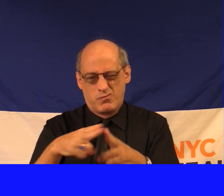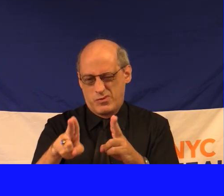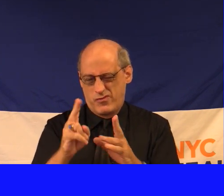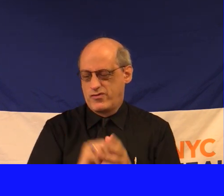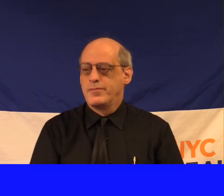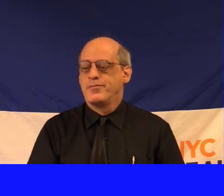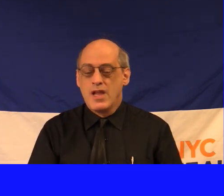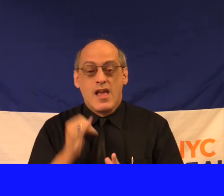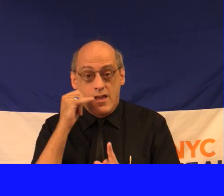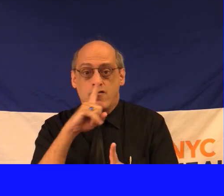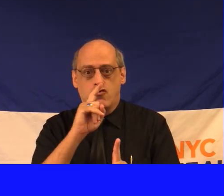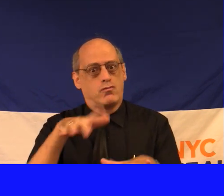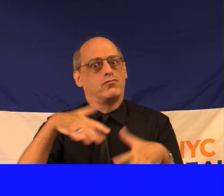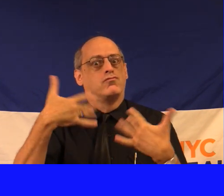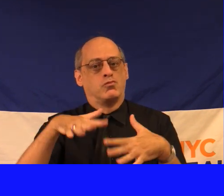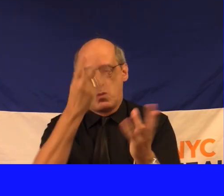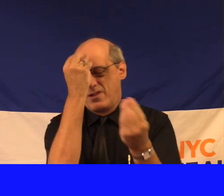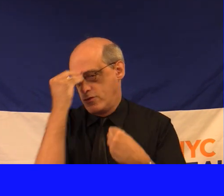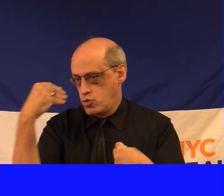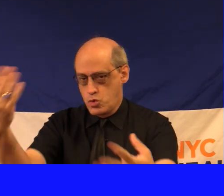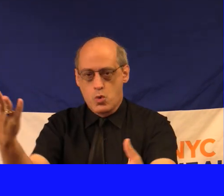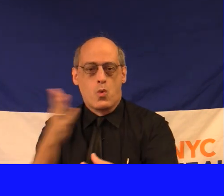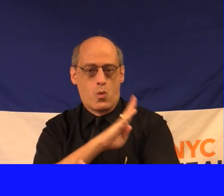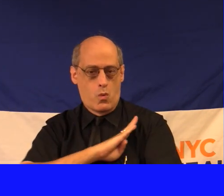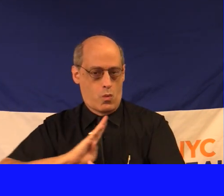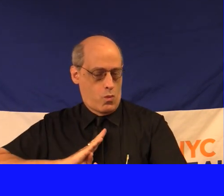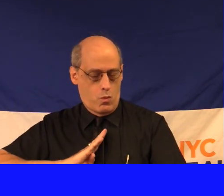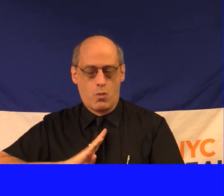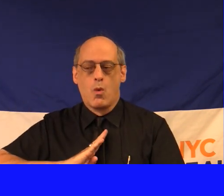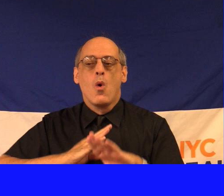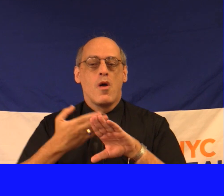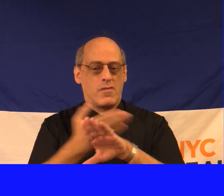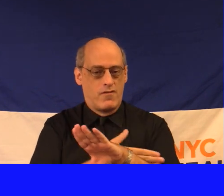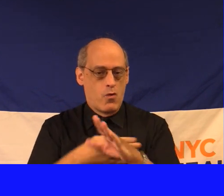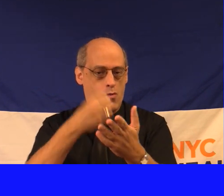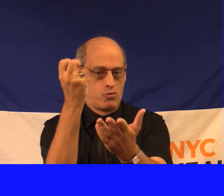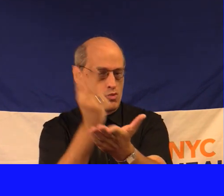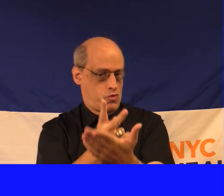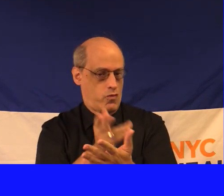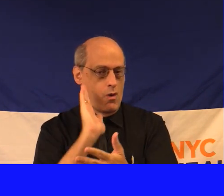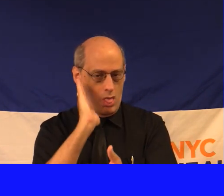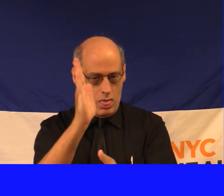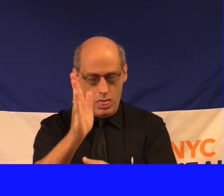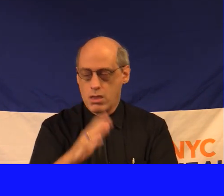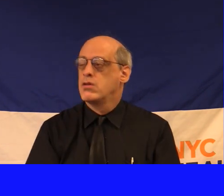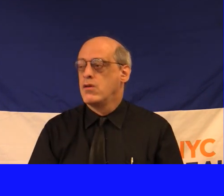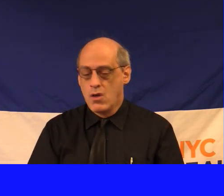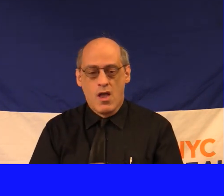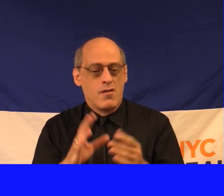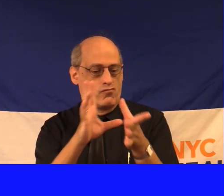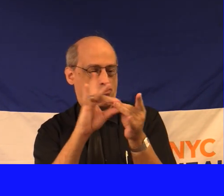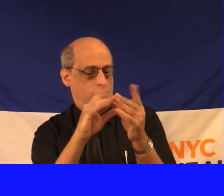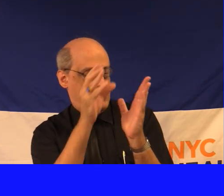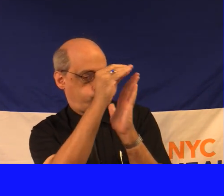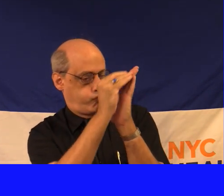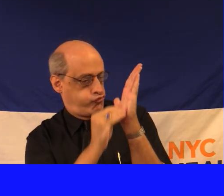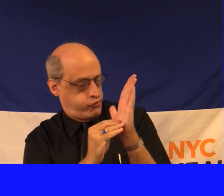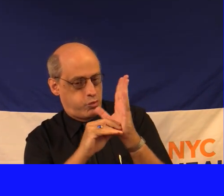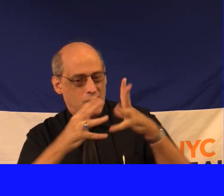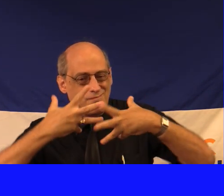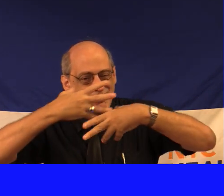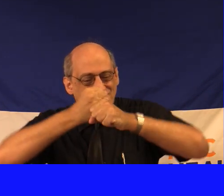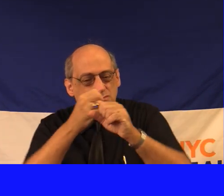we will notify the board before they are finalized. The statements are consolidated with